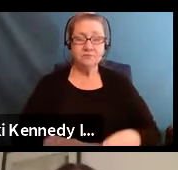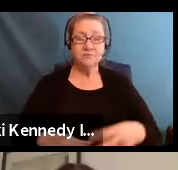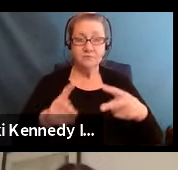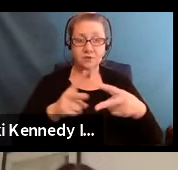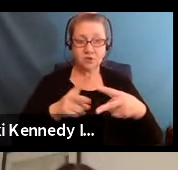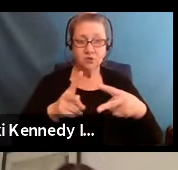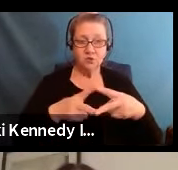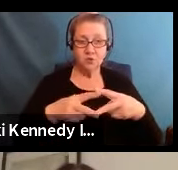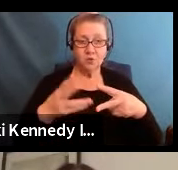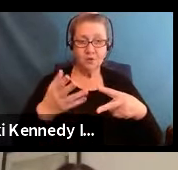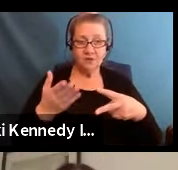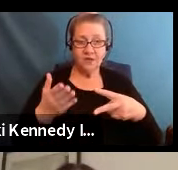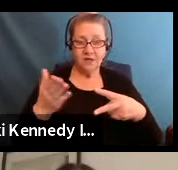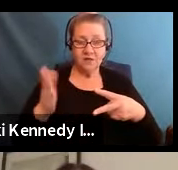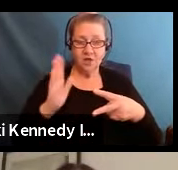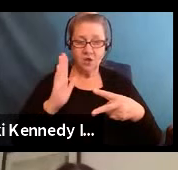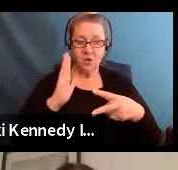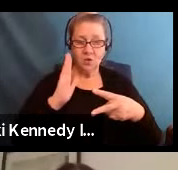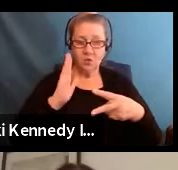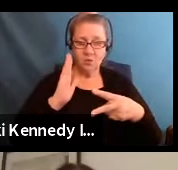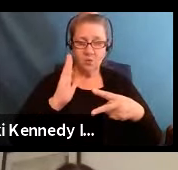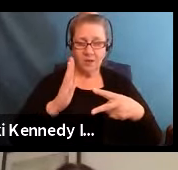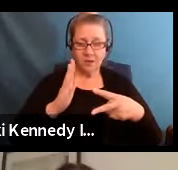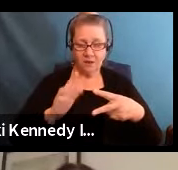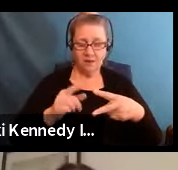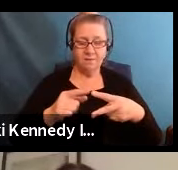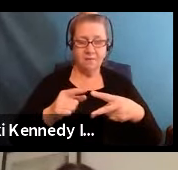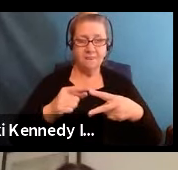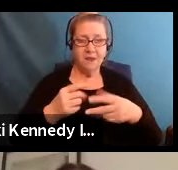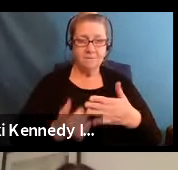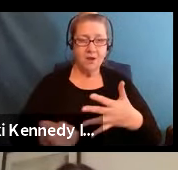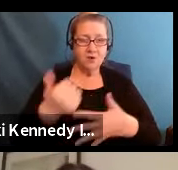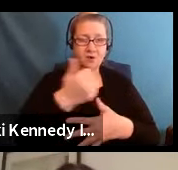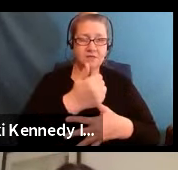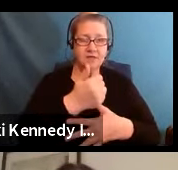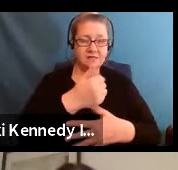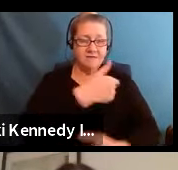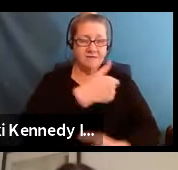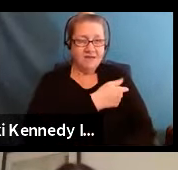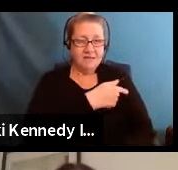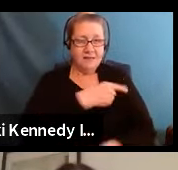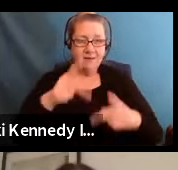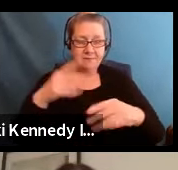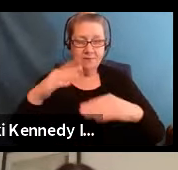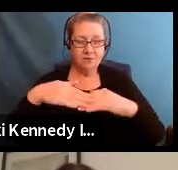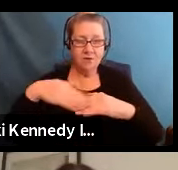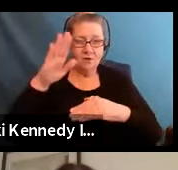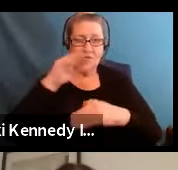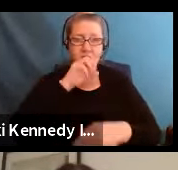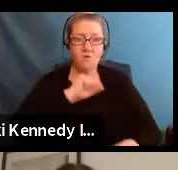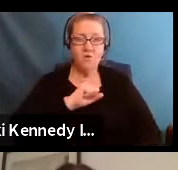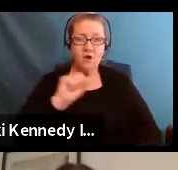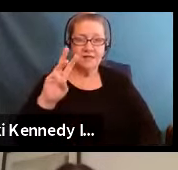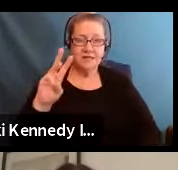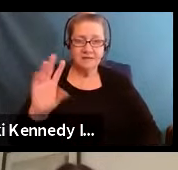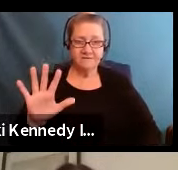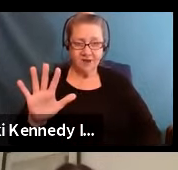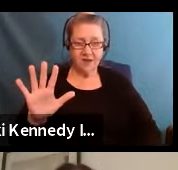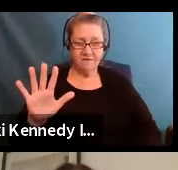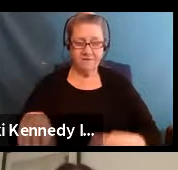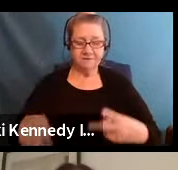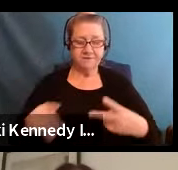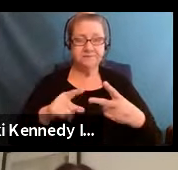key things that will be coming out is one is to prioritize vaccinating people who are greater than 65,